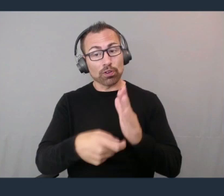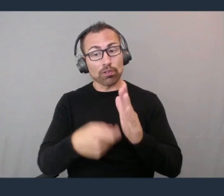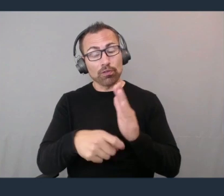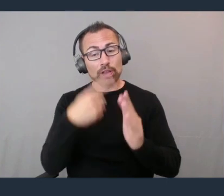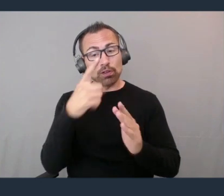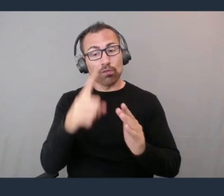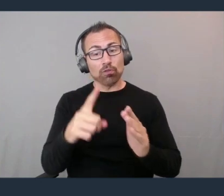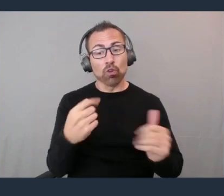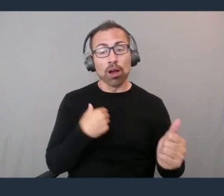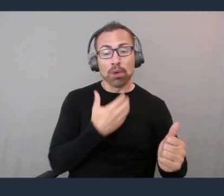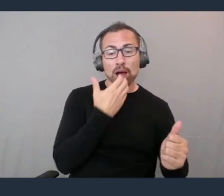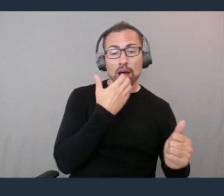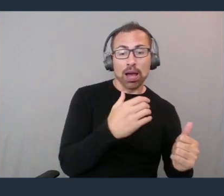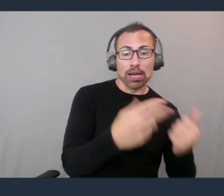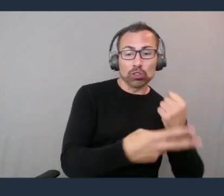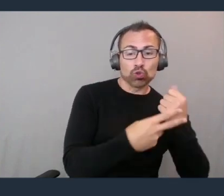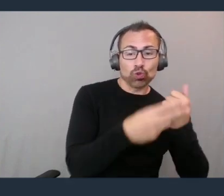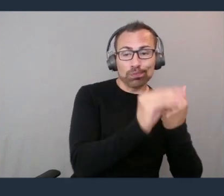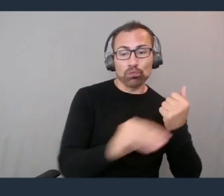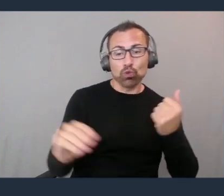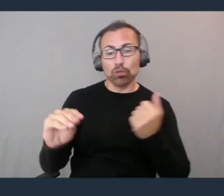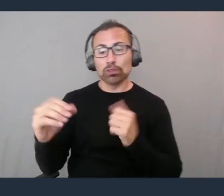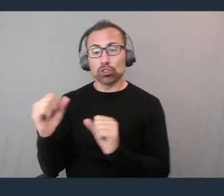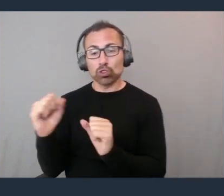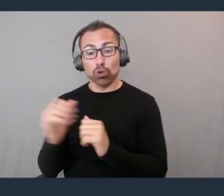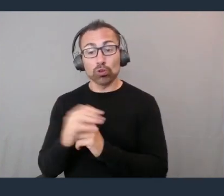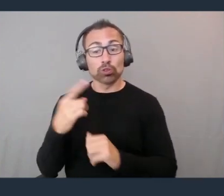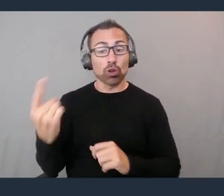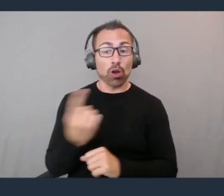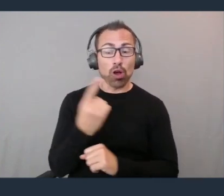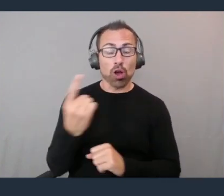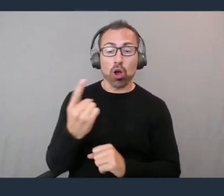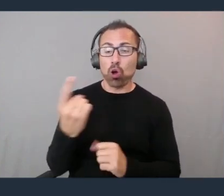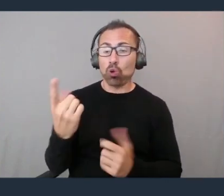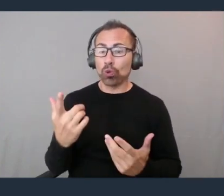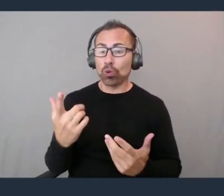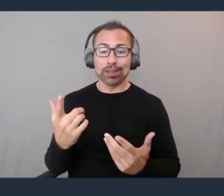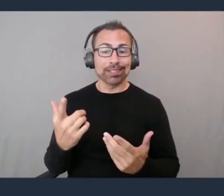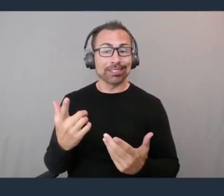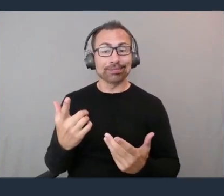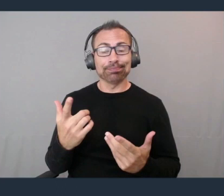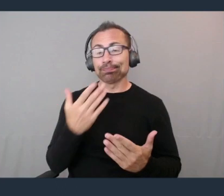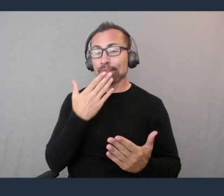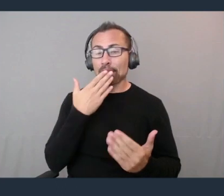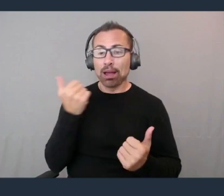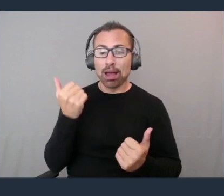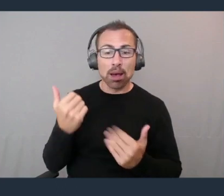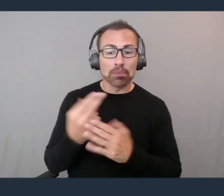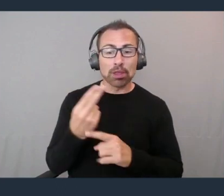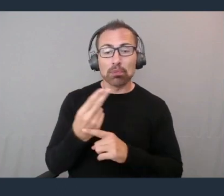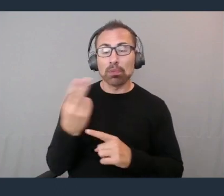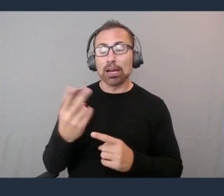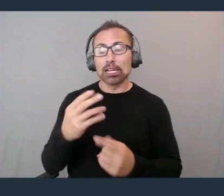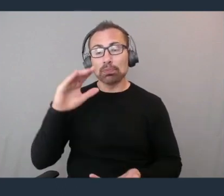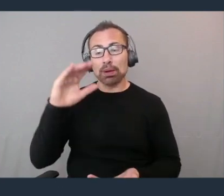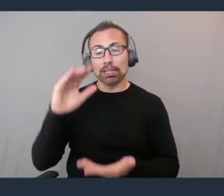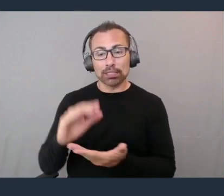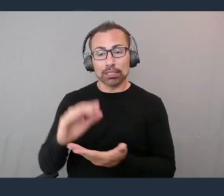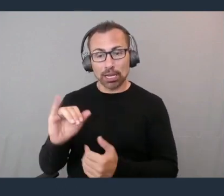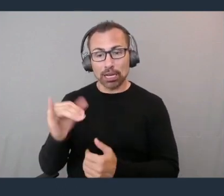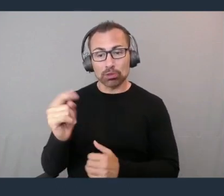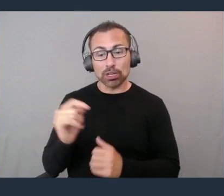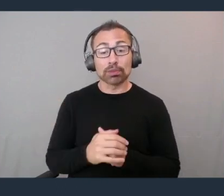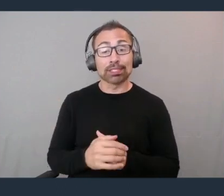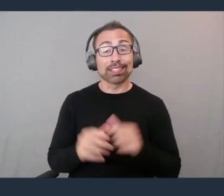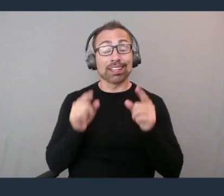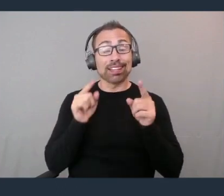classes. So always optimize by using large size objects. In this case, with approximately a billion objects, there is a transition